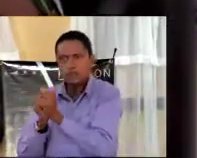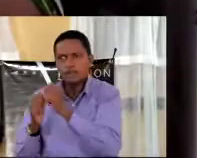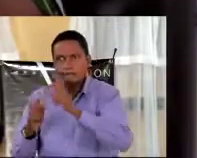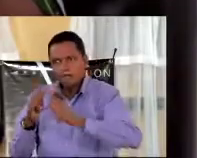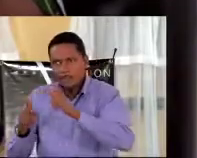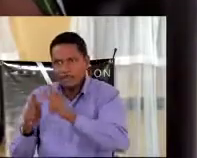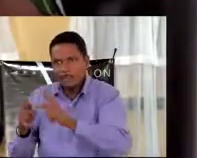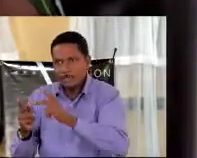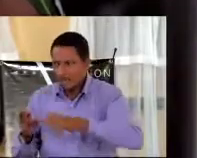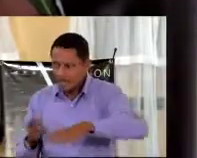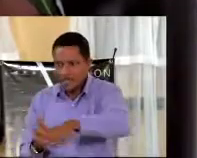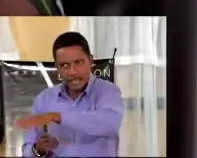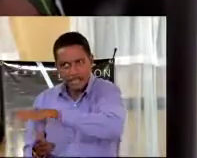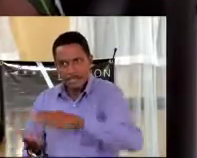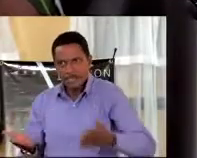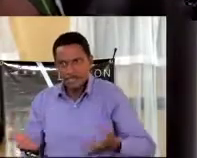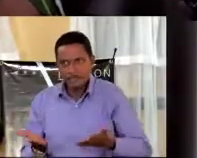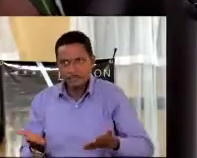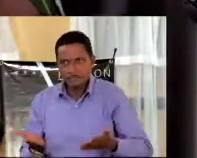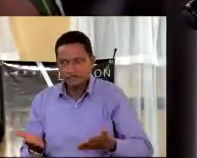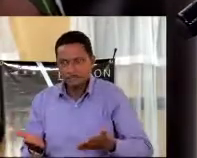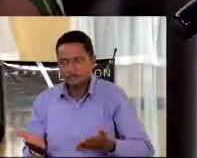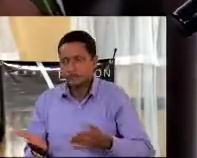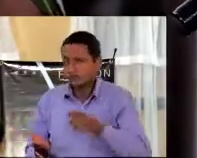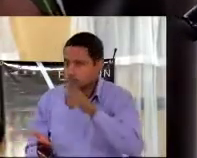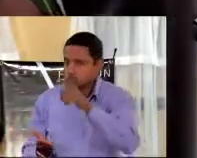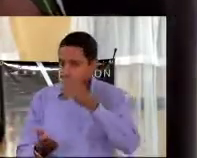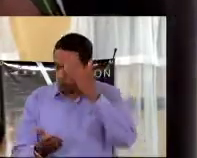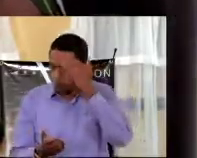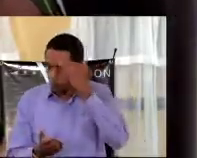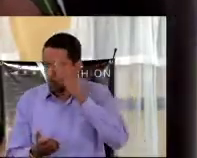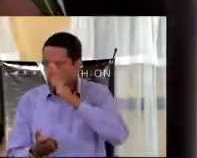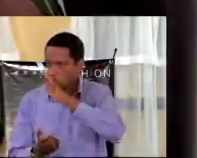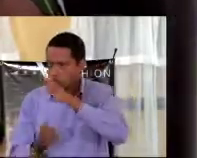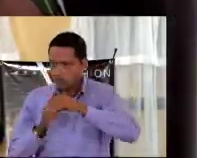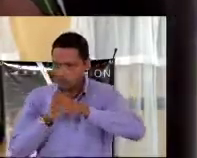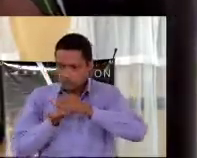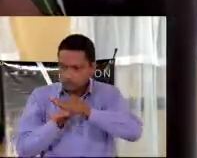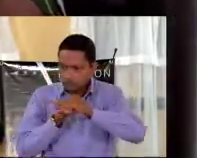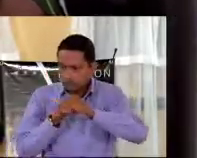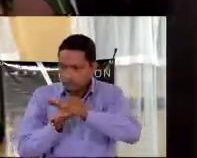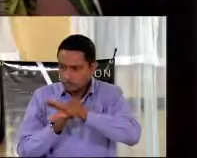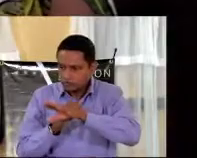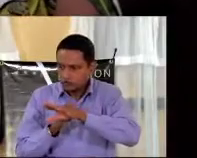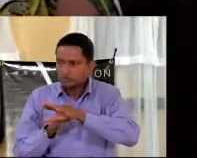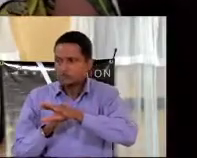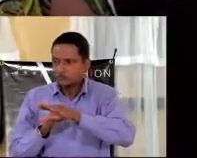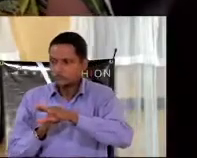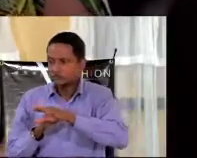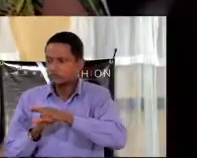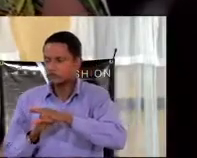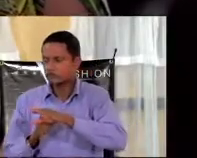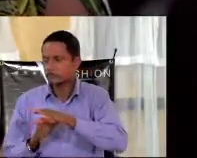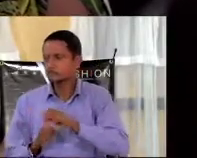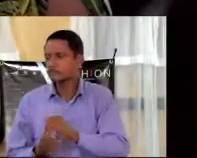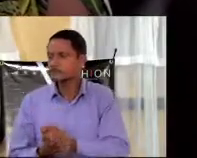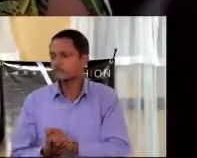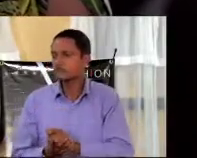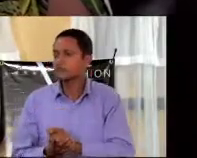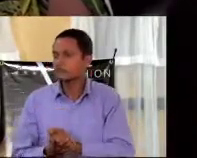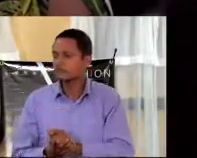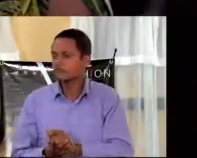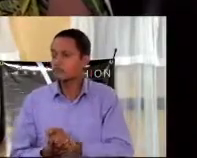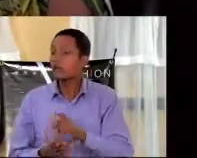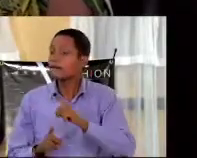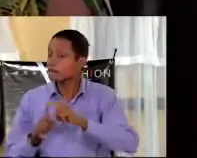when you identify your markets, you identify the local market as a market. But there is value